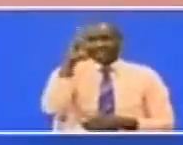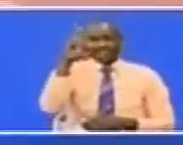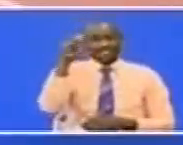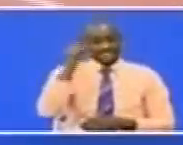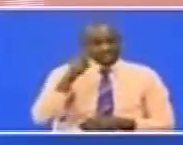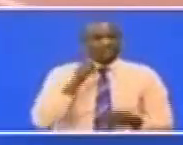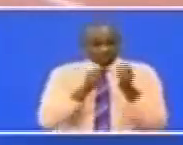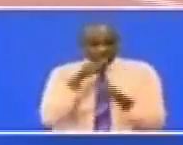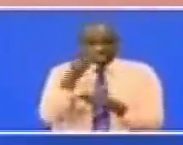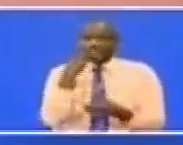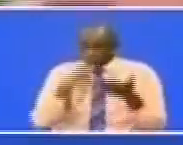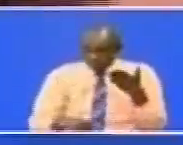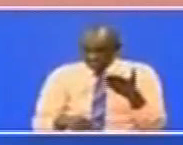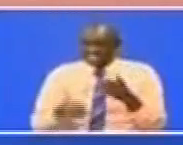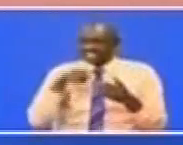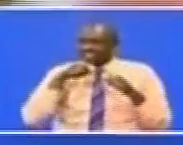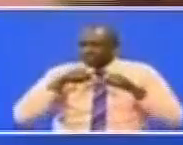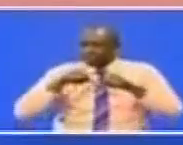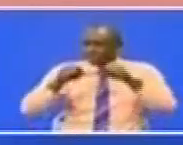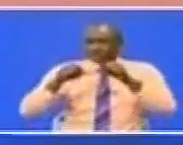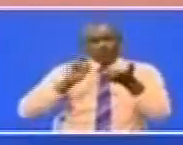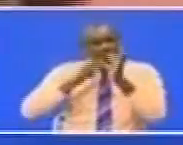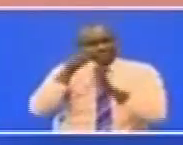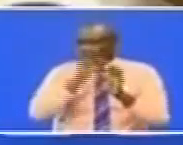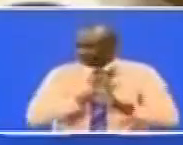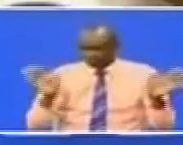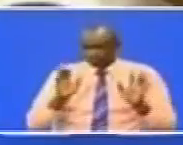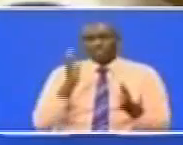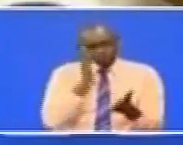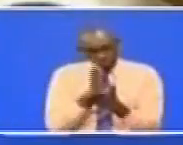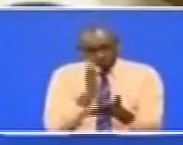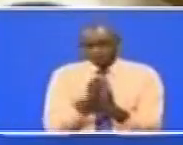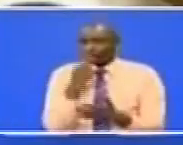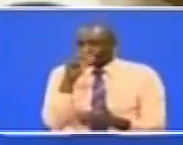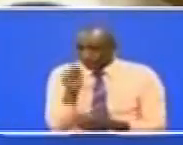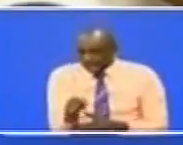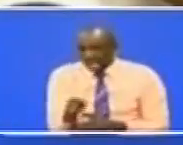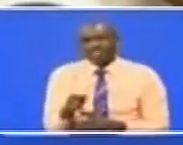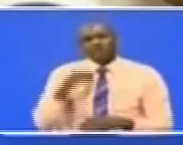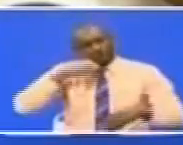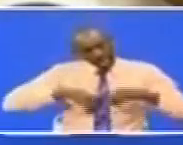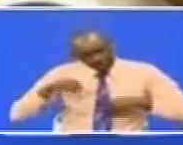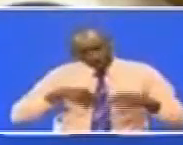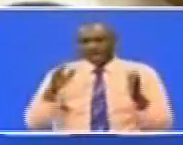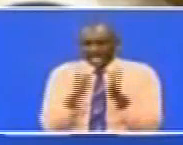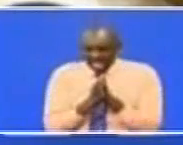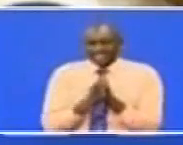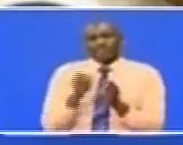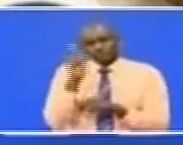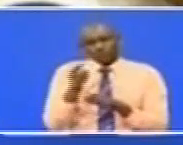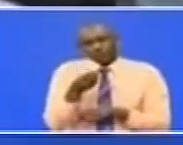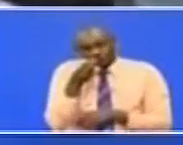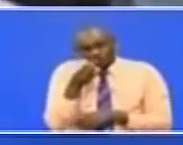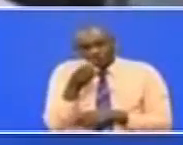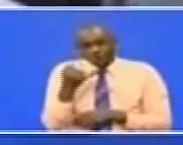sports governing body, decided against continuing with the contract as a direct result of the doping and corruption scandal that emerged in